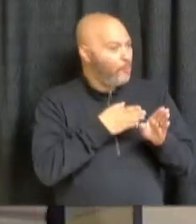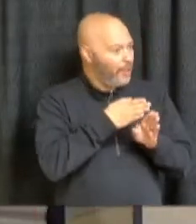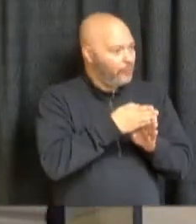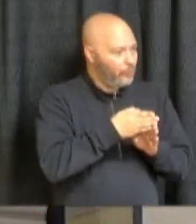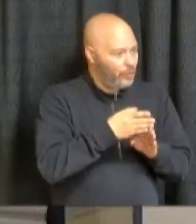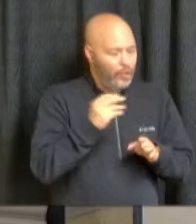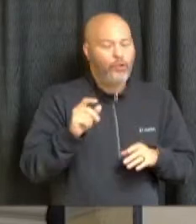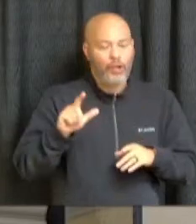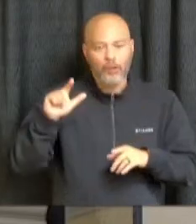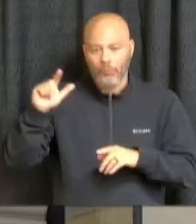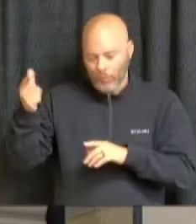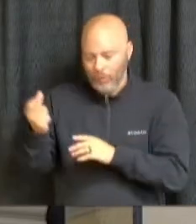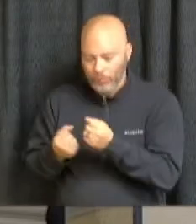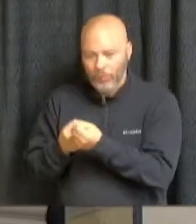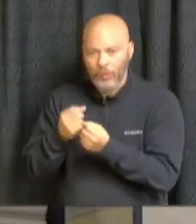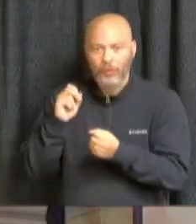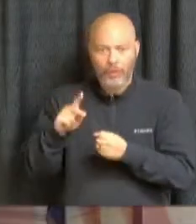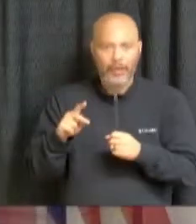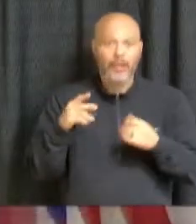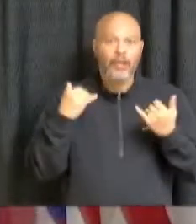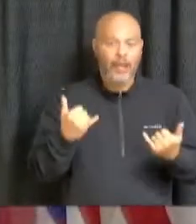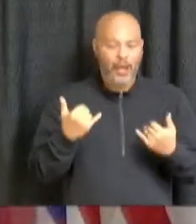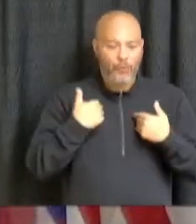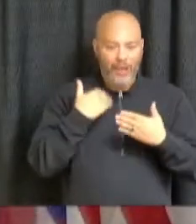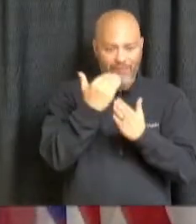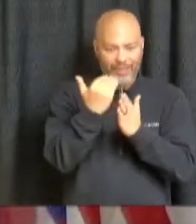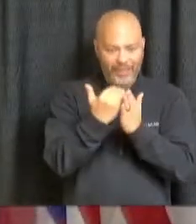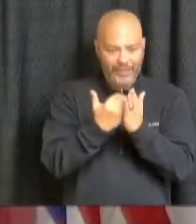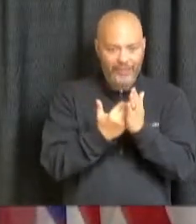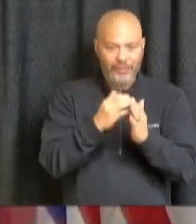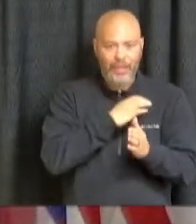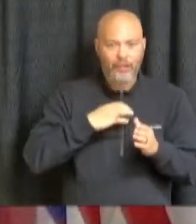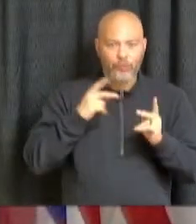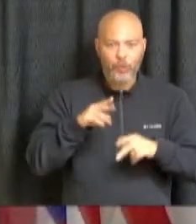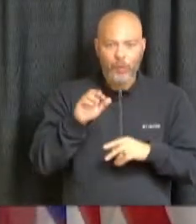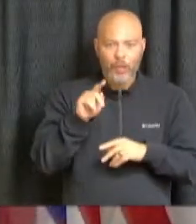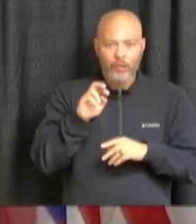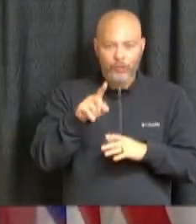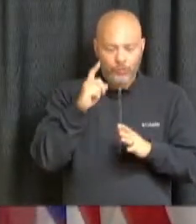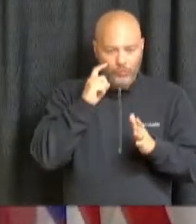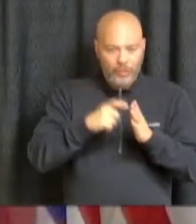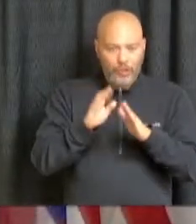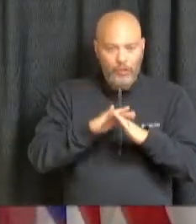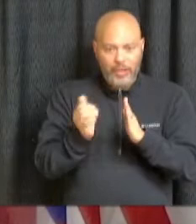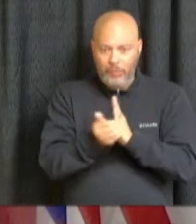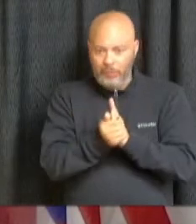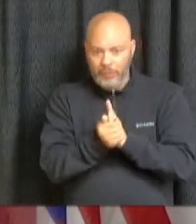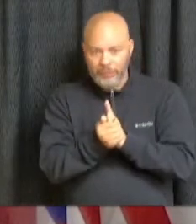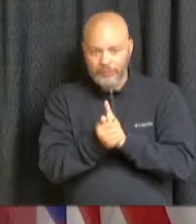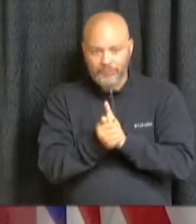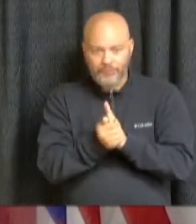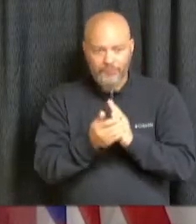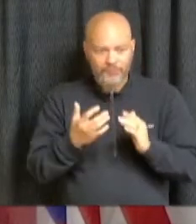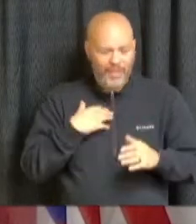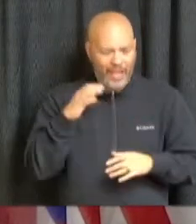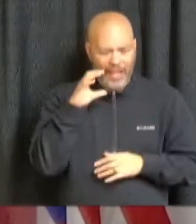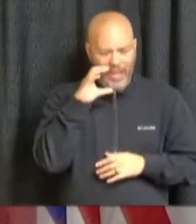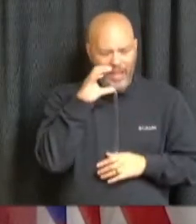second. And seconded. Okay, thank you. We have a list. Councilperson Butler, you recognized on the amendment. I